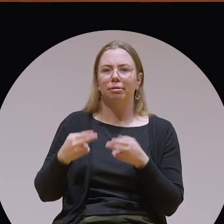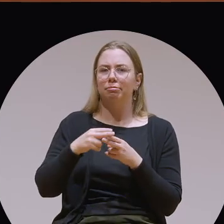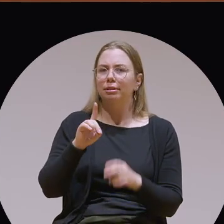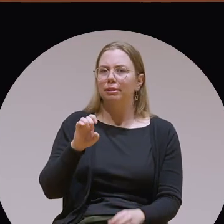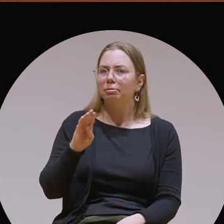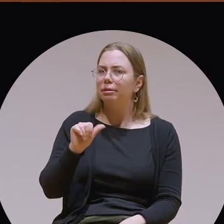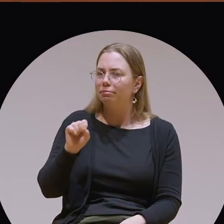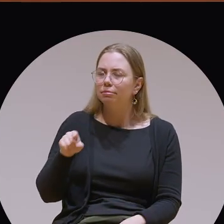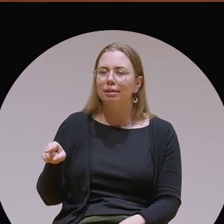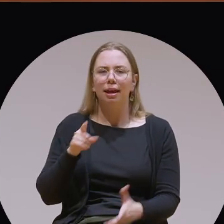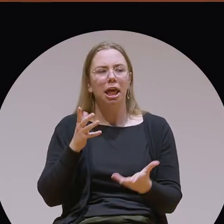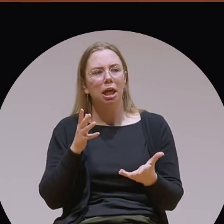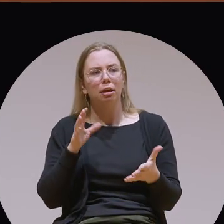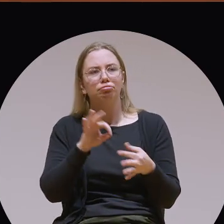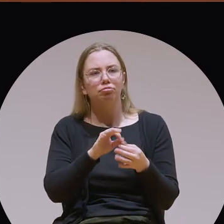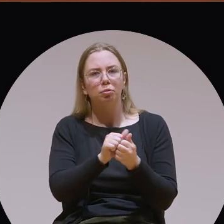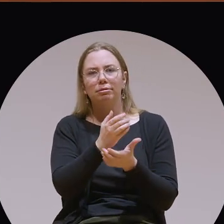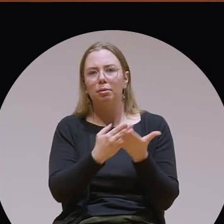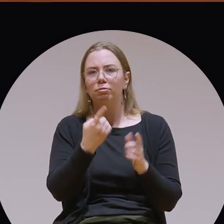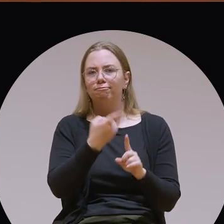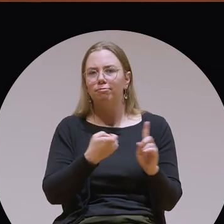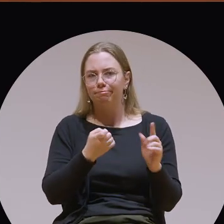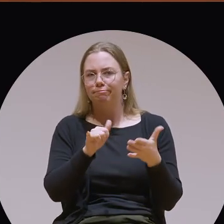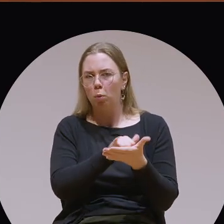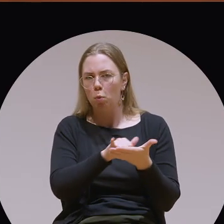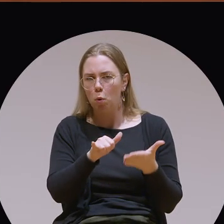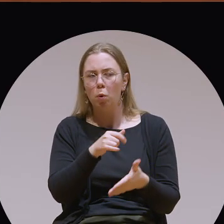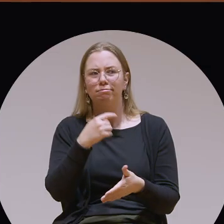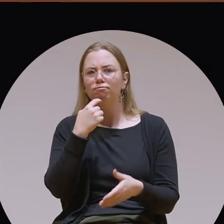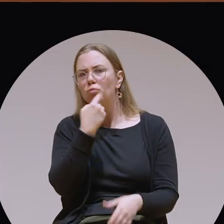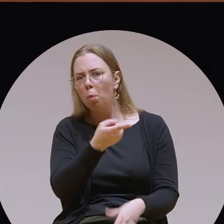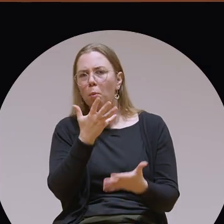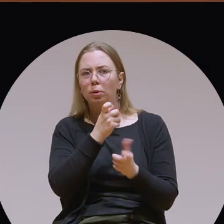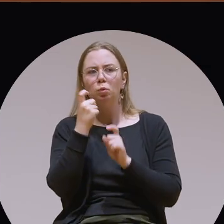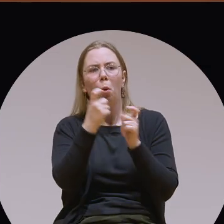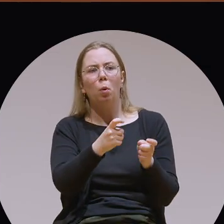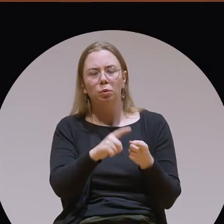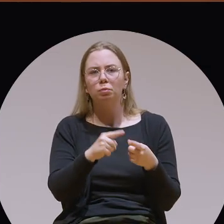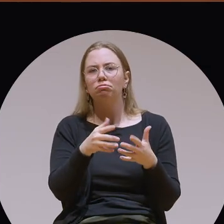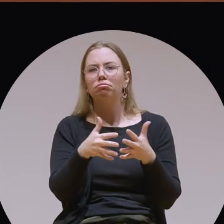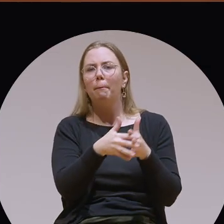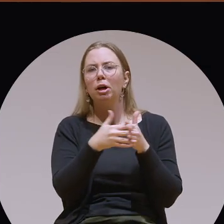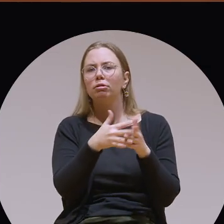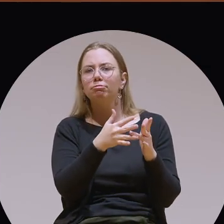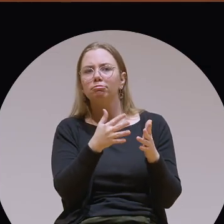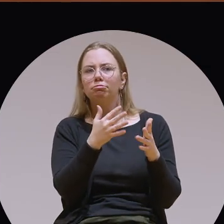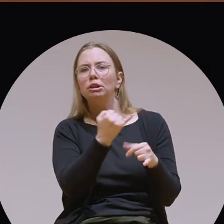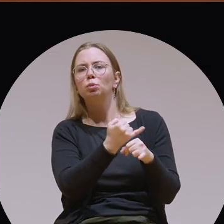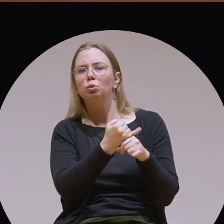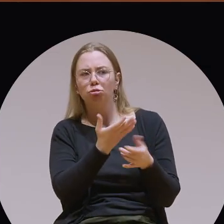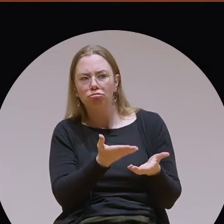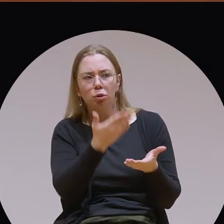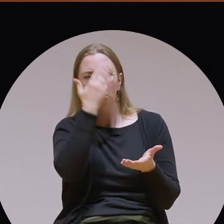New Yorker and said, look, I'm really interested in donating this to an American institution. Do you know anybody who